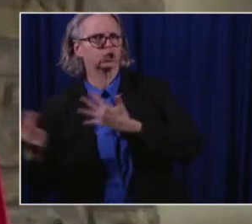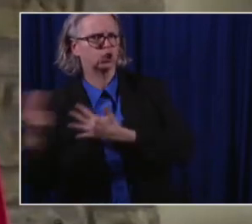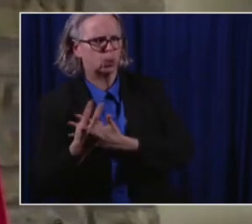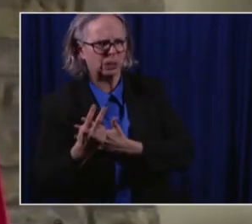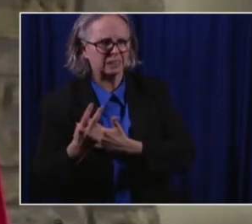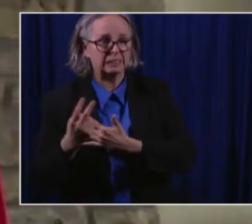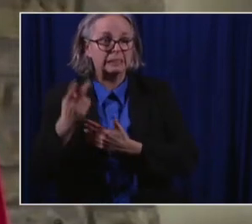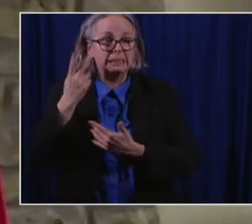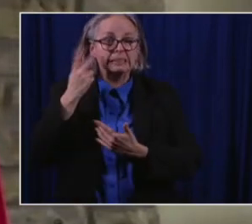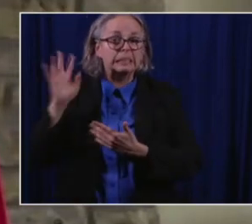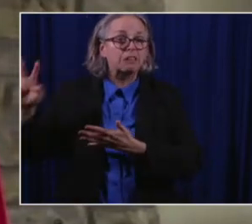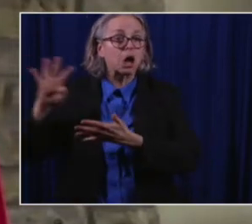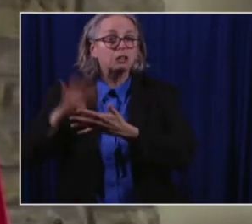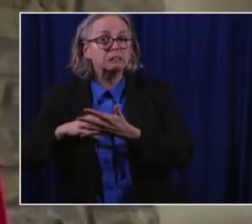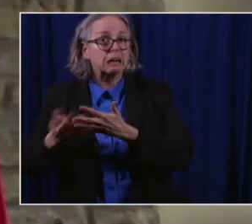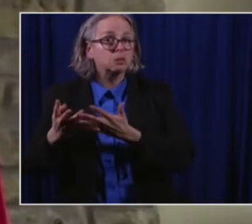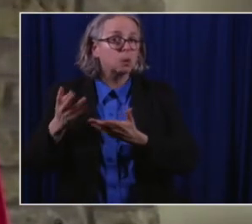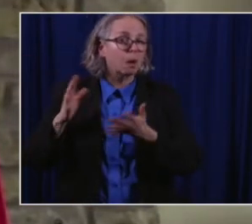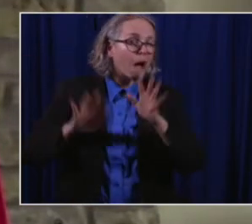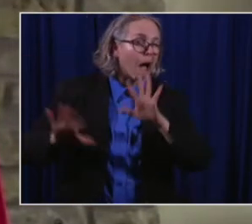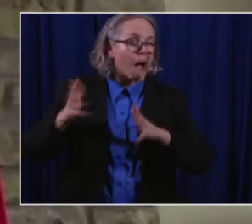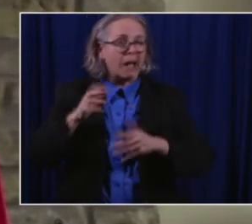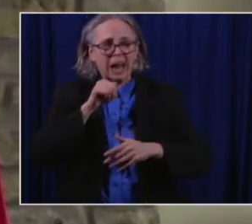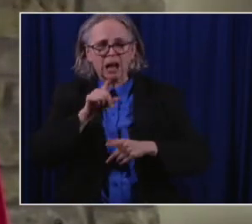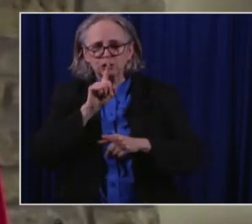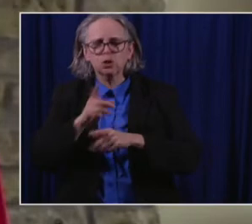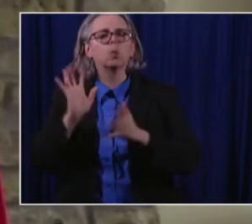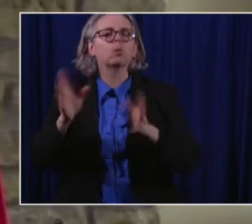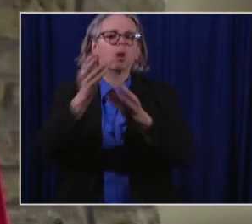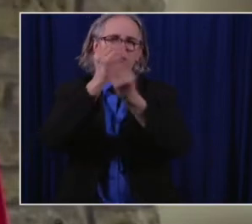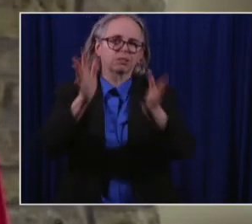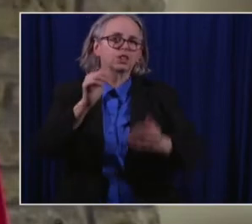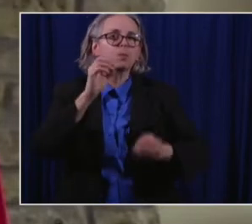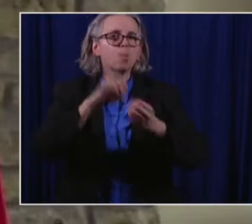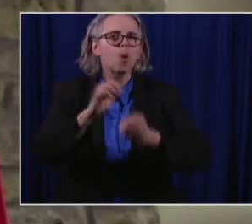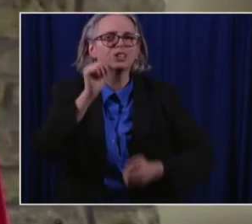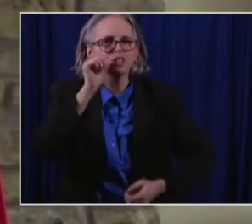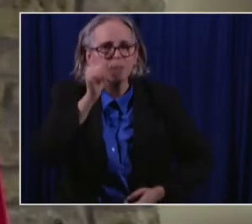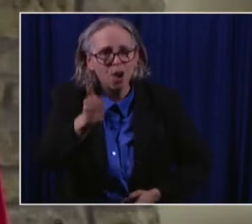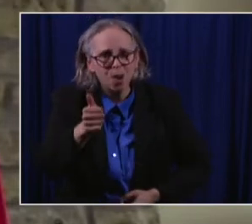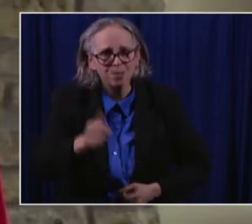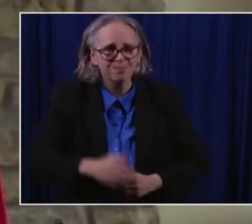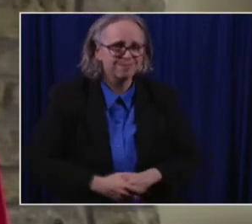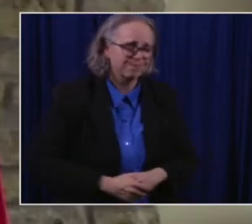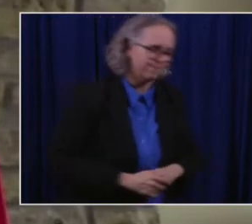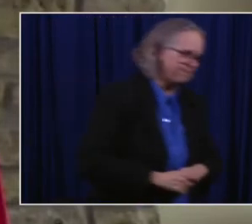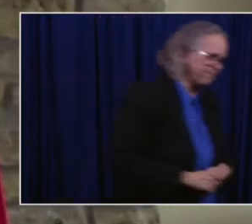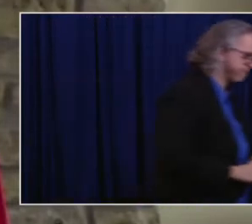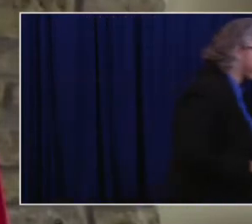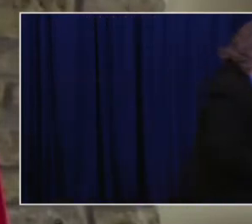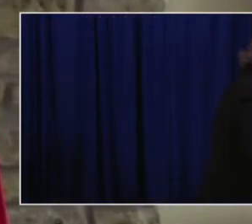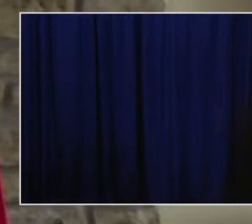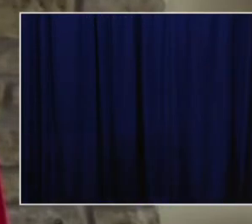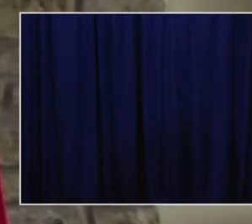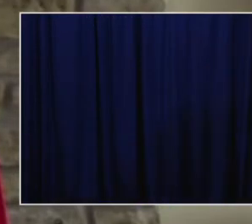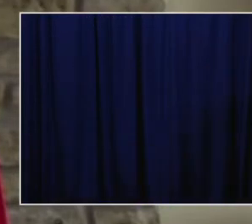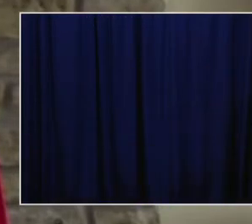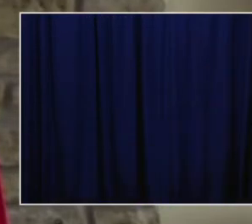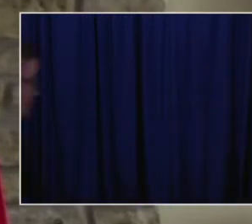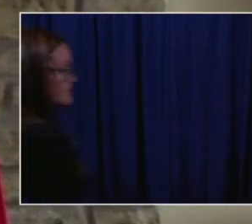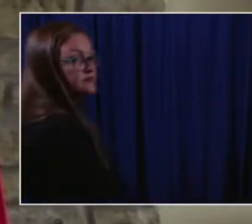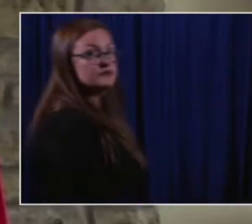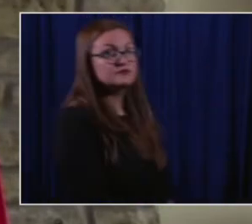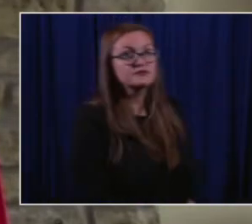and we'll plan on going from there. Next question is from Trevor Peters at WXIX